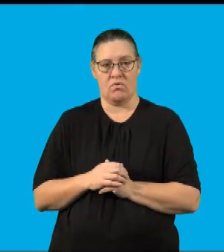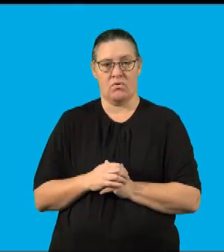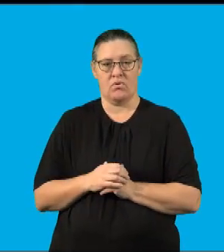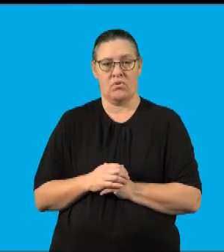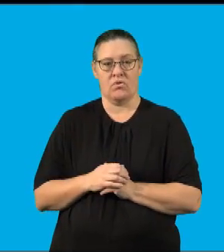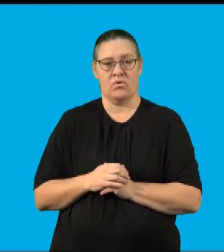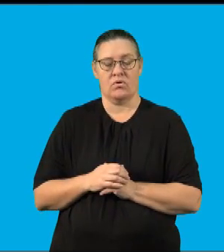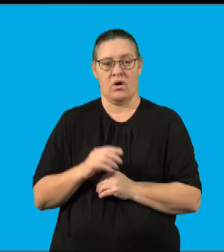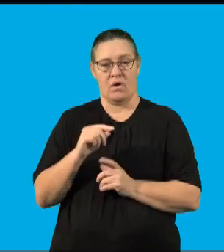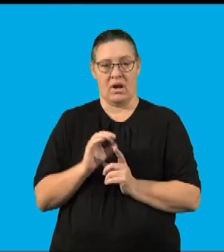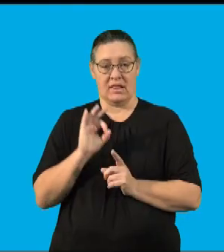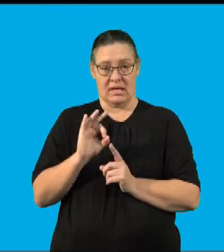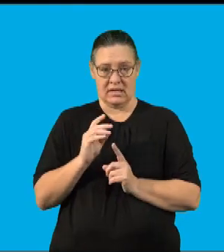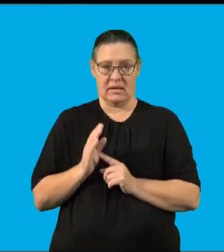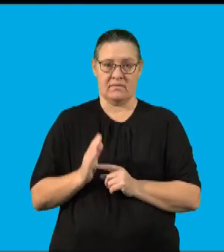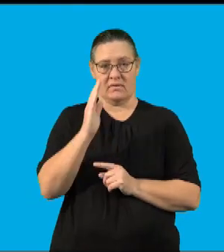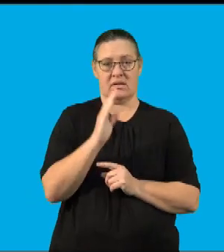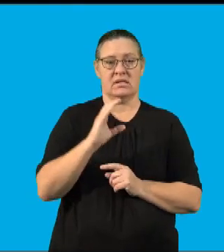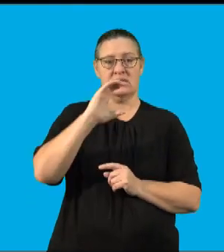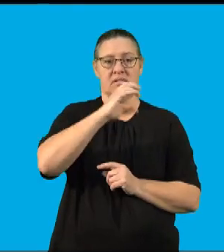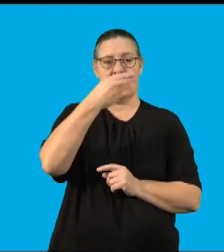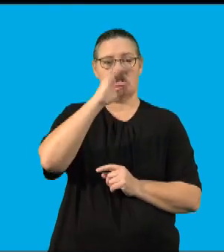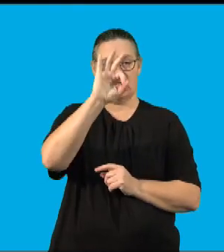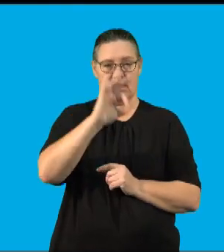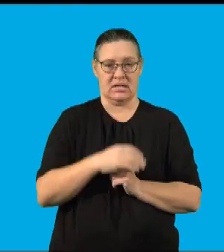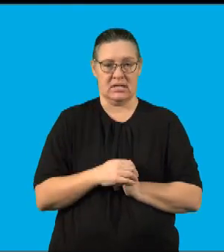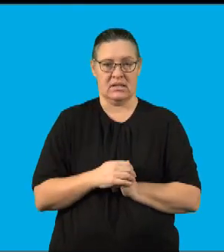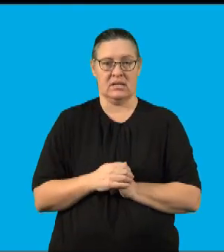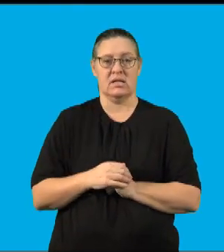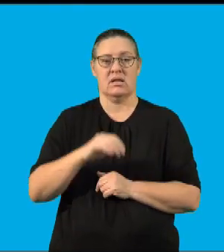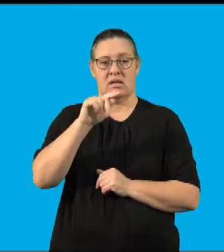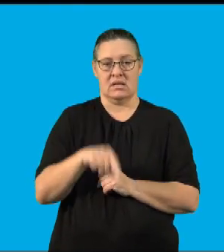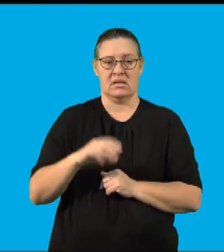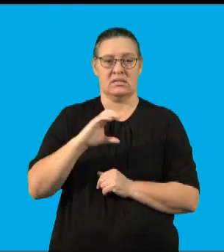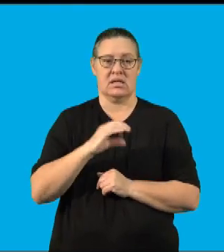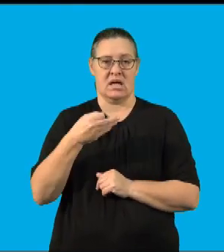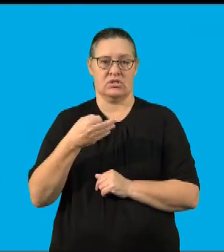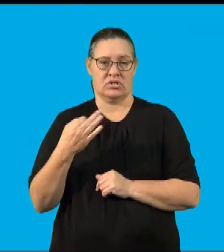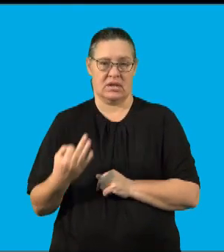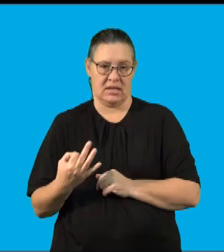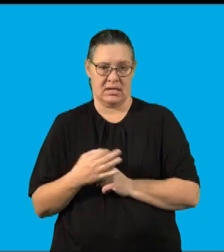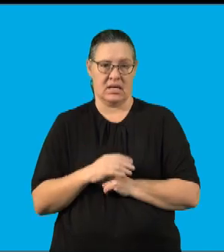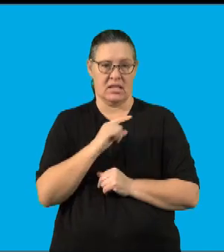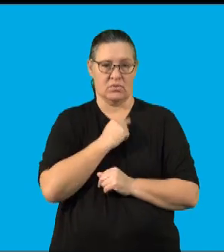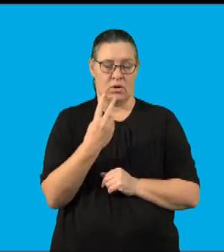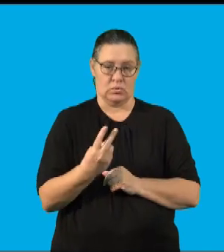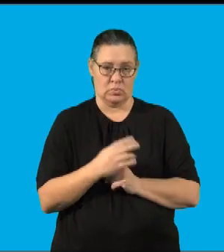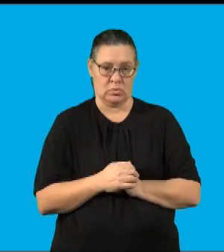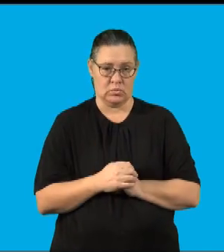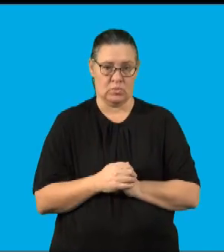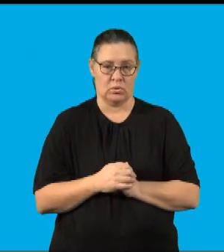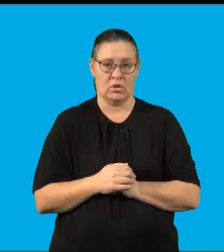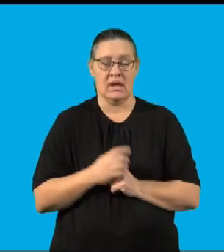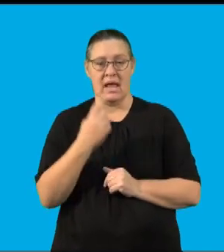4, and then on this carbon here, there's going to be a CH3. On this carbon, there's going to be a CH3, hence the 2